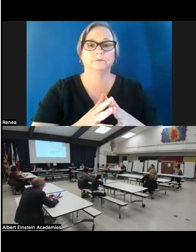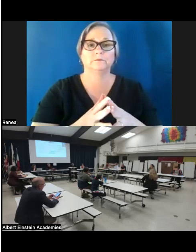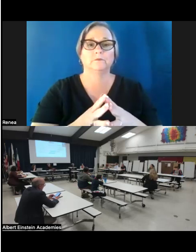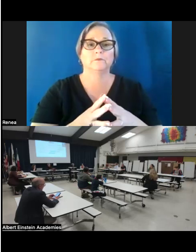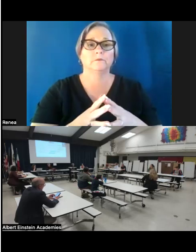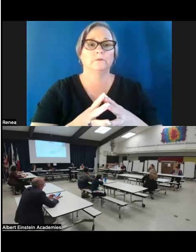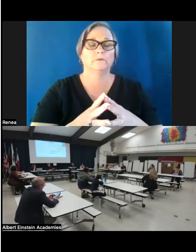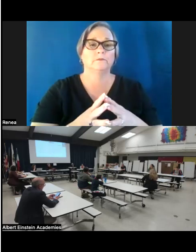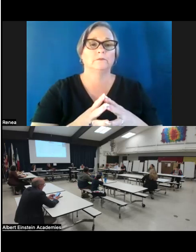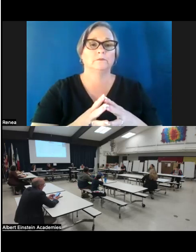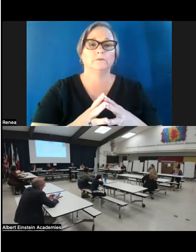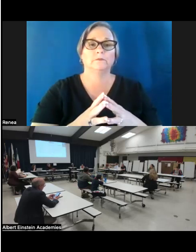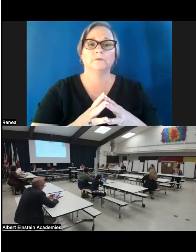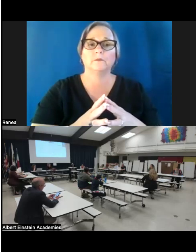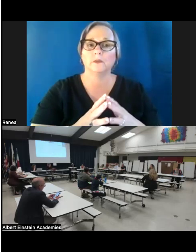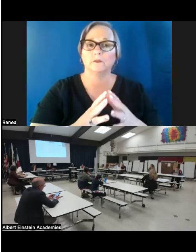And then